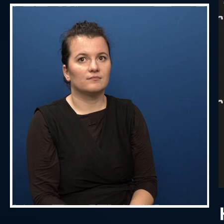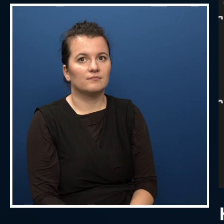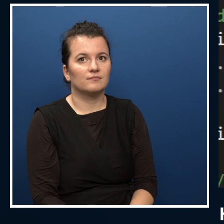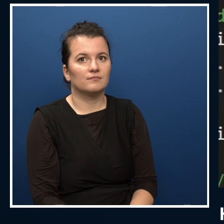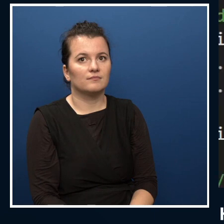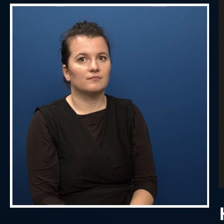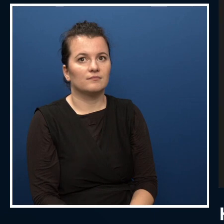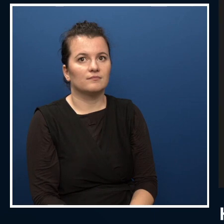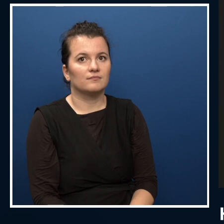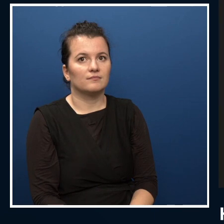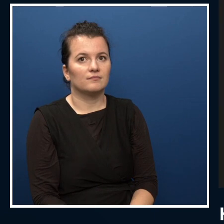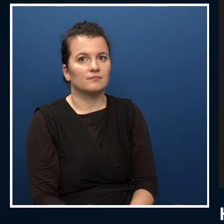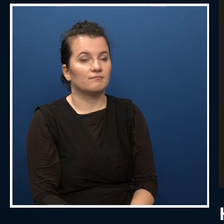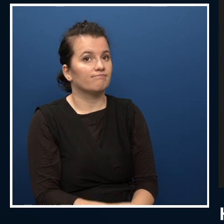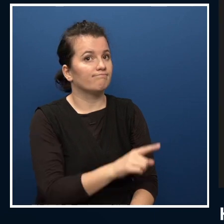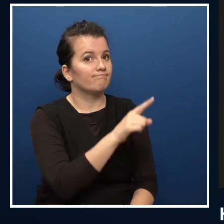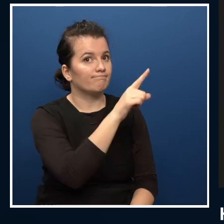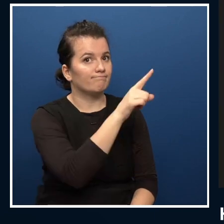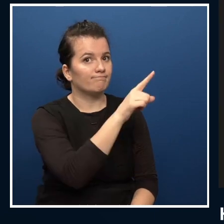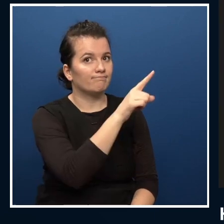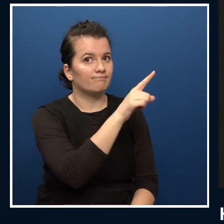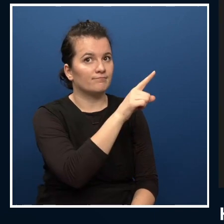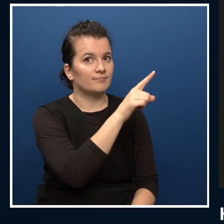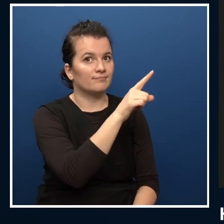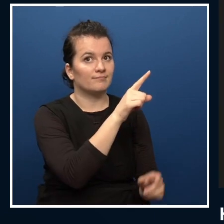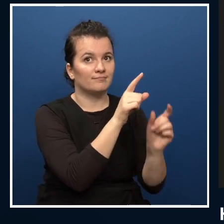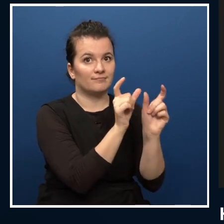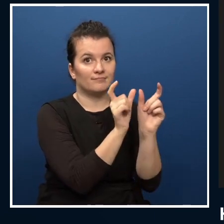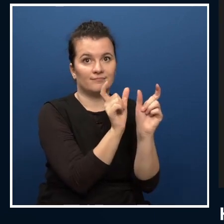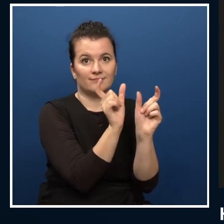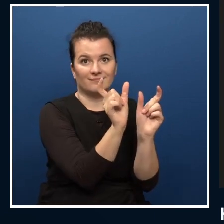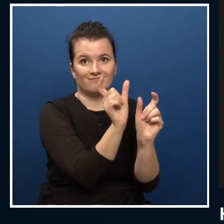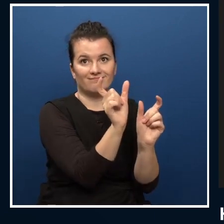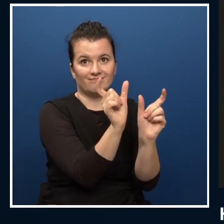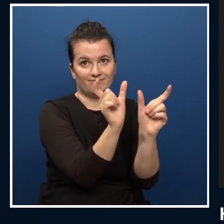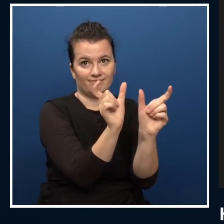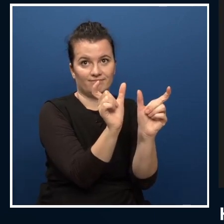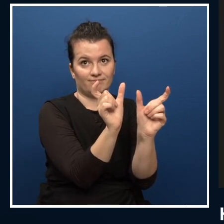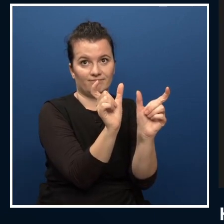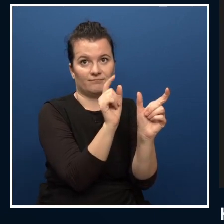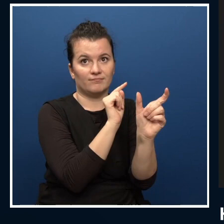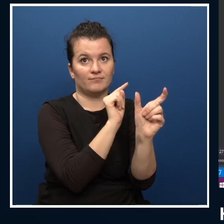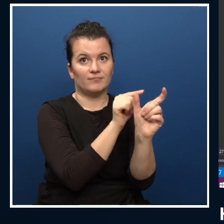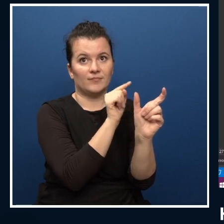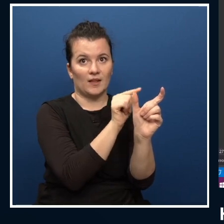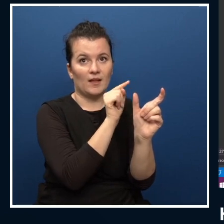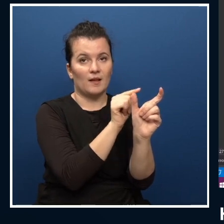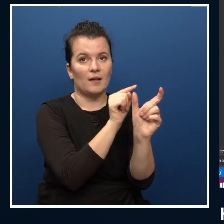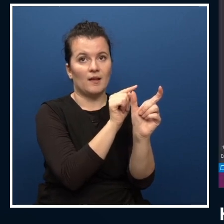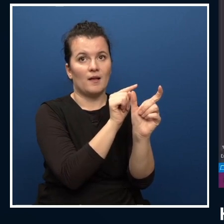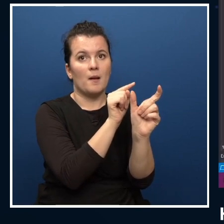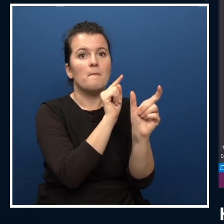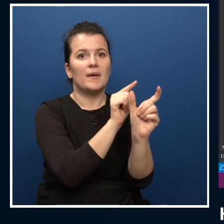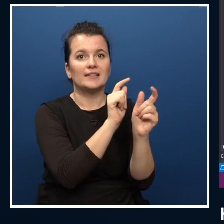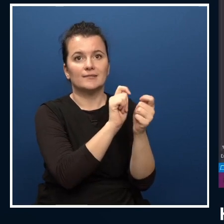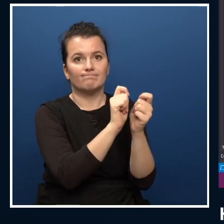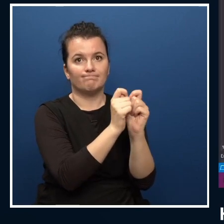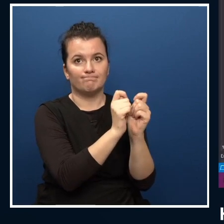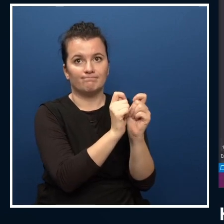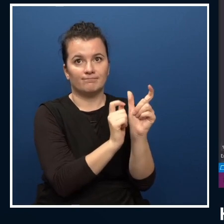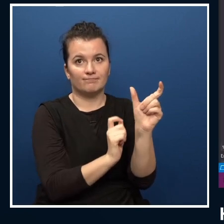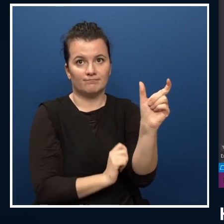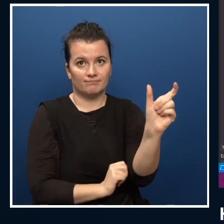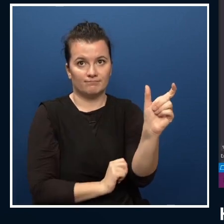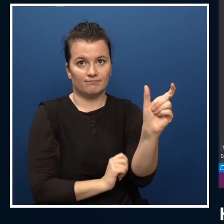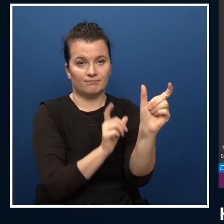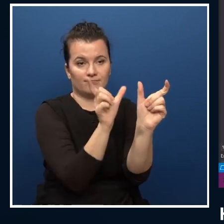We have to configure forwarded header options. Okay, we need to make sure that